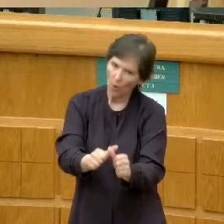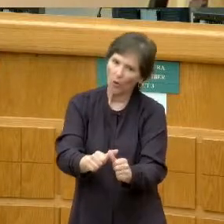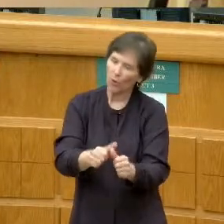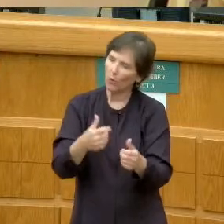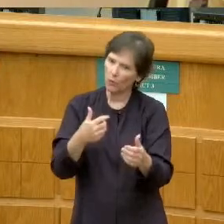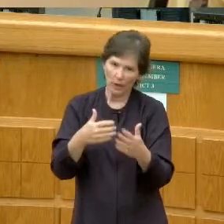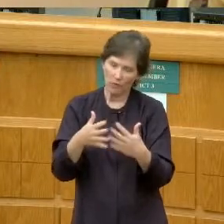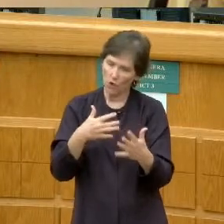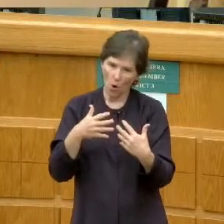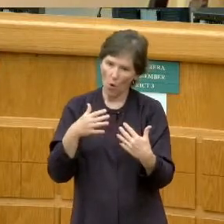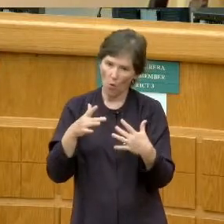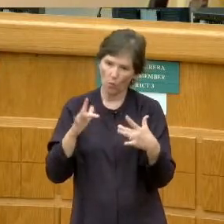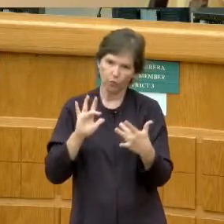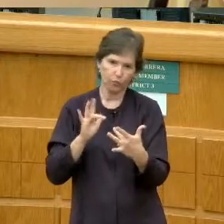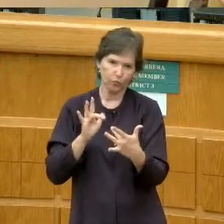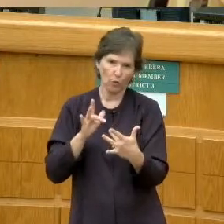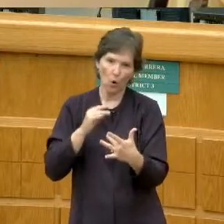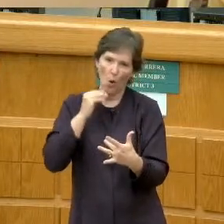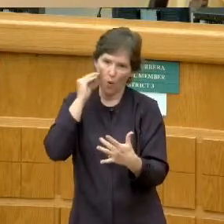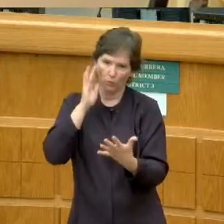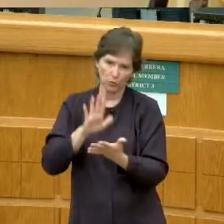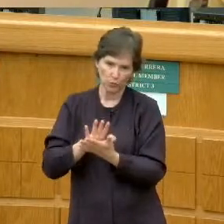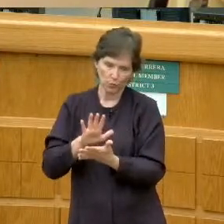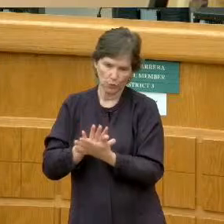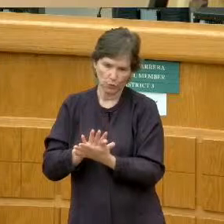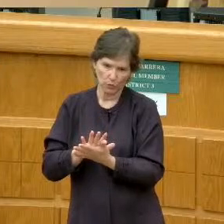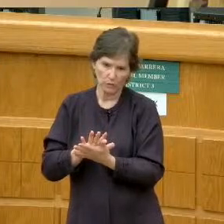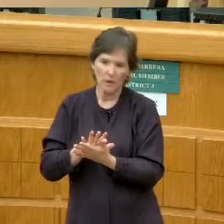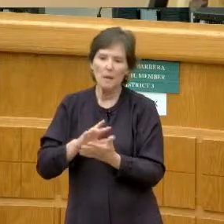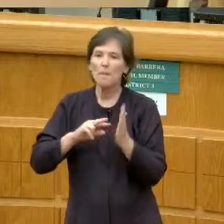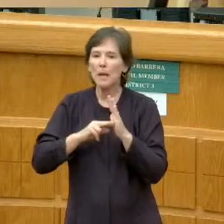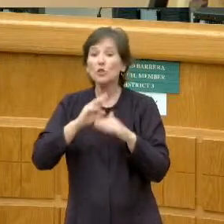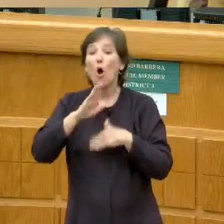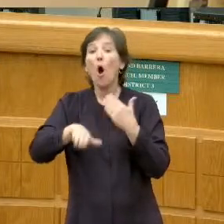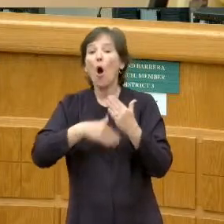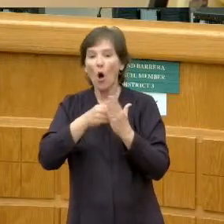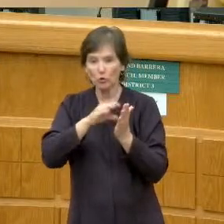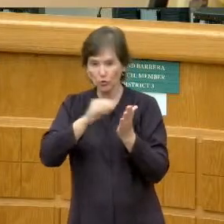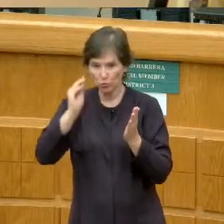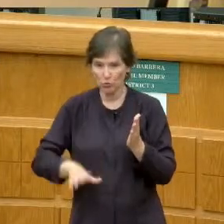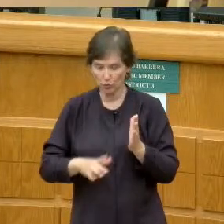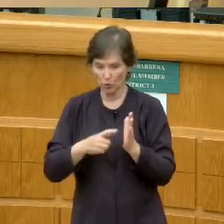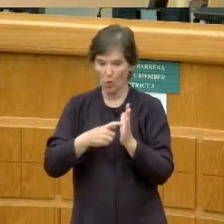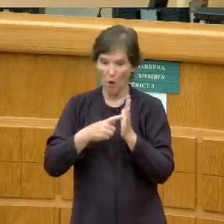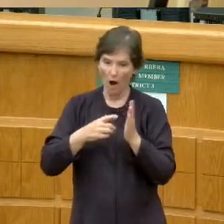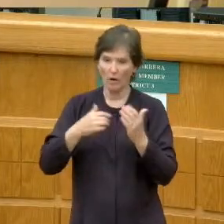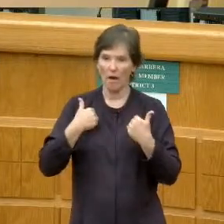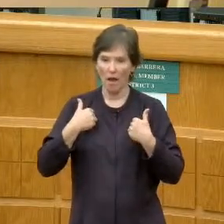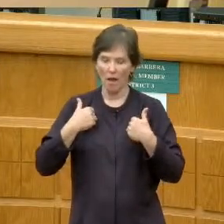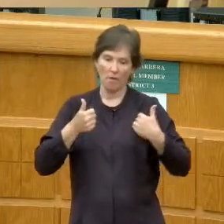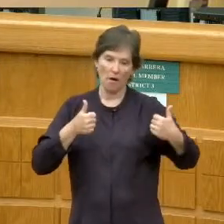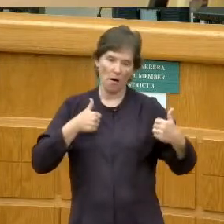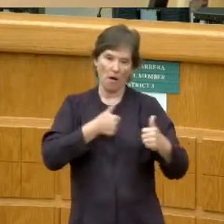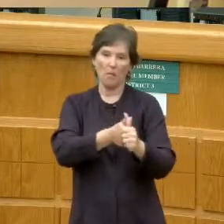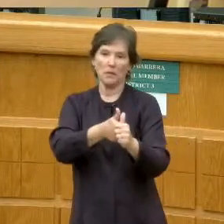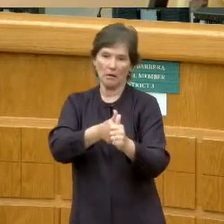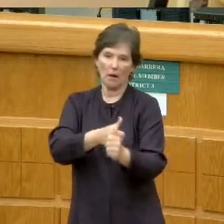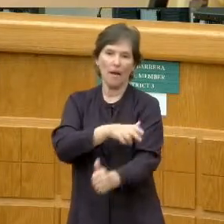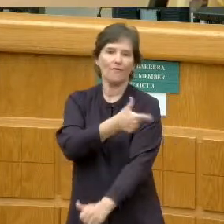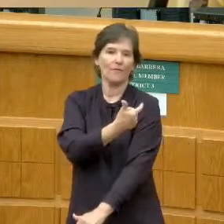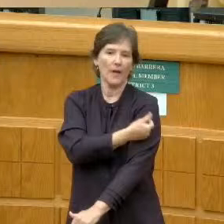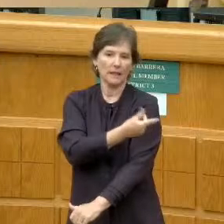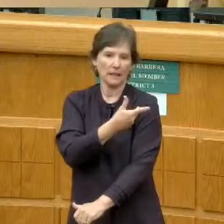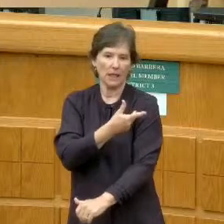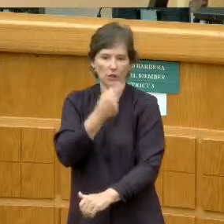all students must be up to date on their vaccinations in order to attend school for the